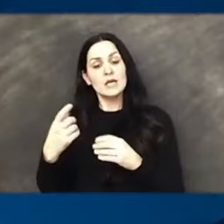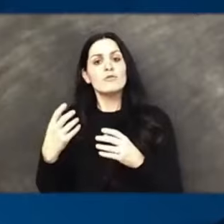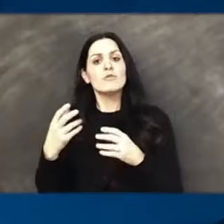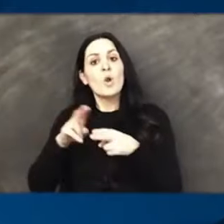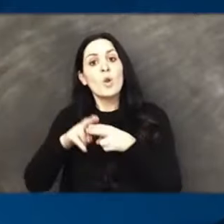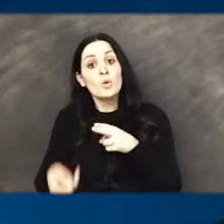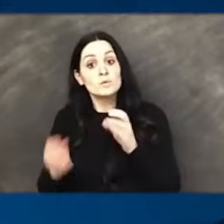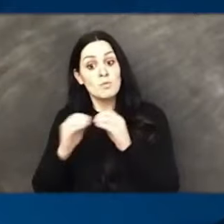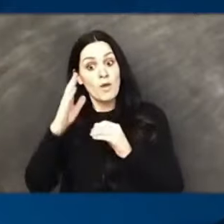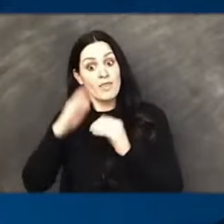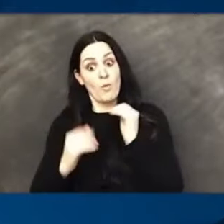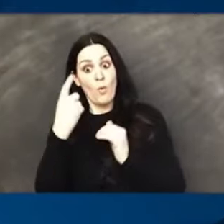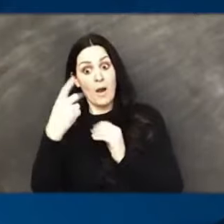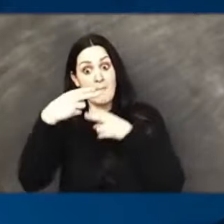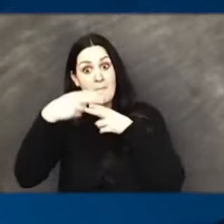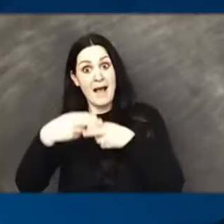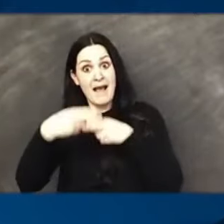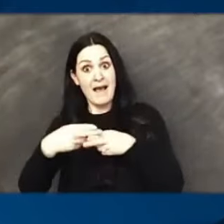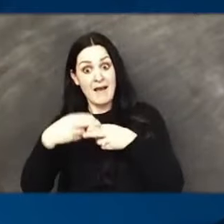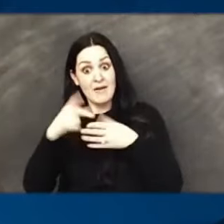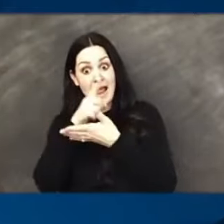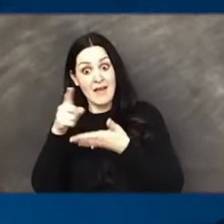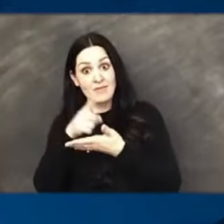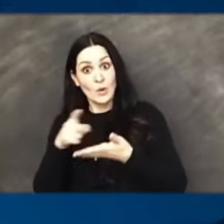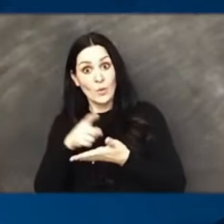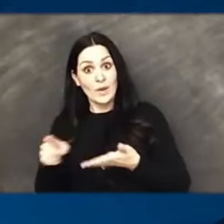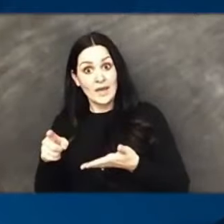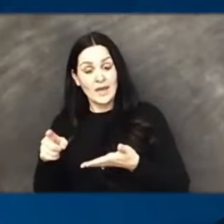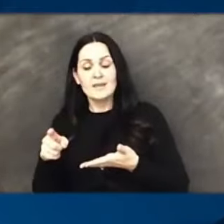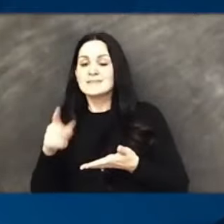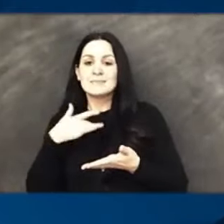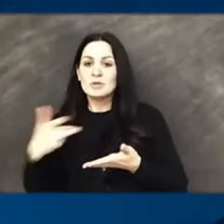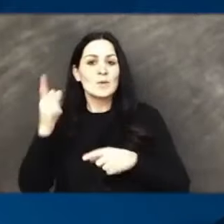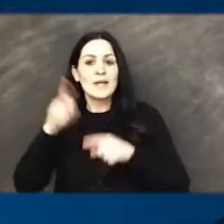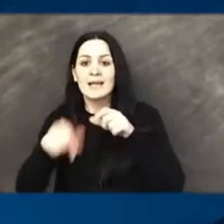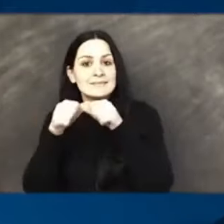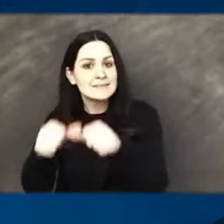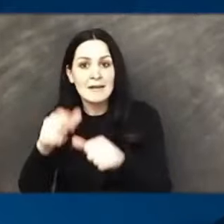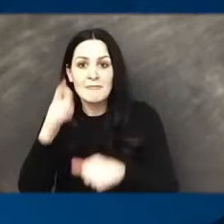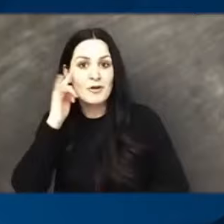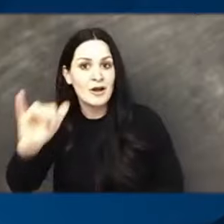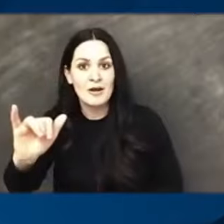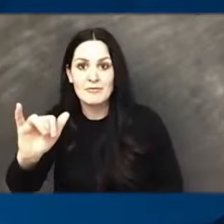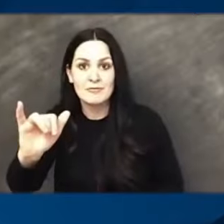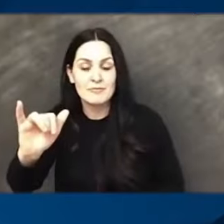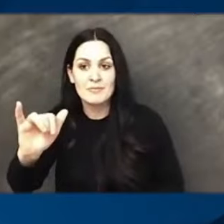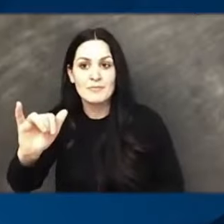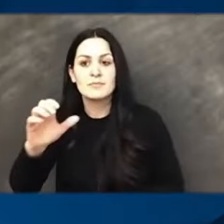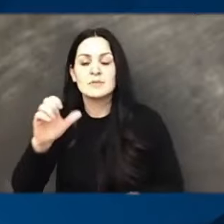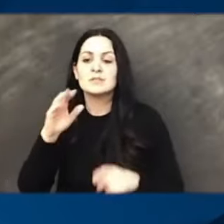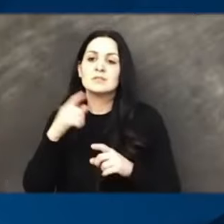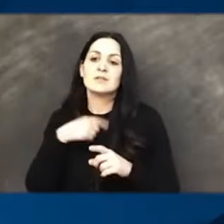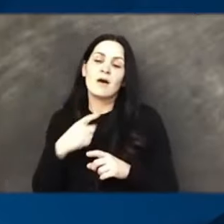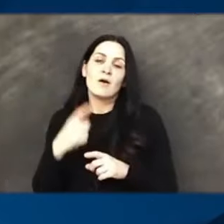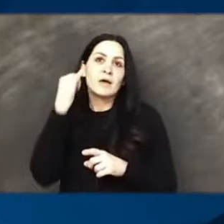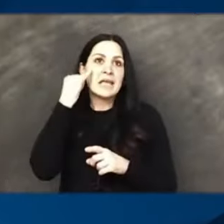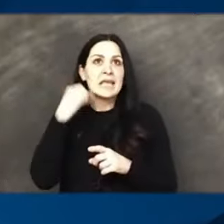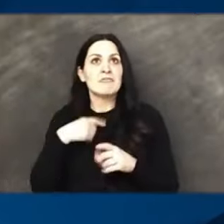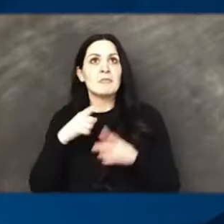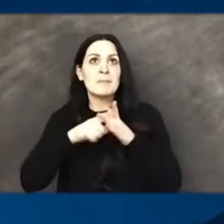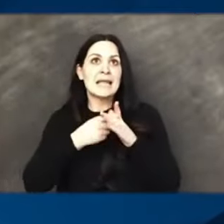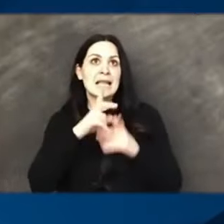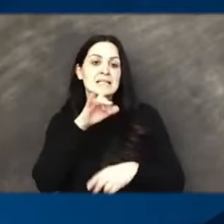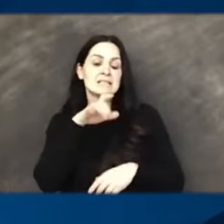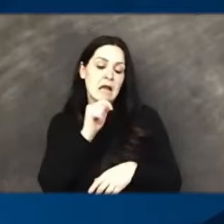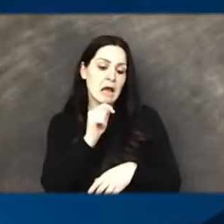months. So it's always, people start diets, you lose the 5 pounds in the first 2 weeks, and maybe another 4 pounds in the next week or two.